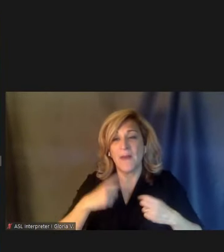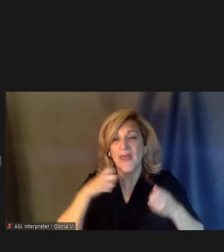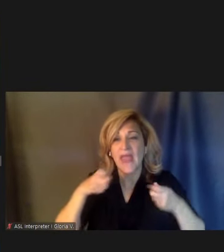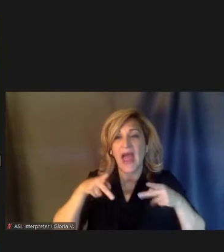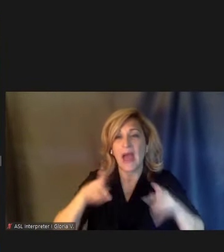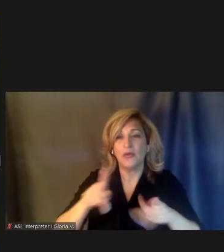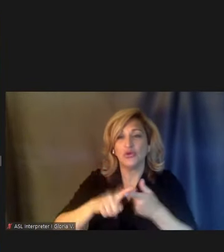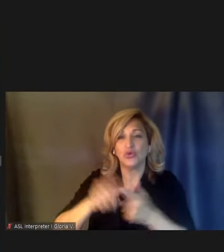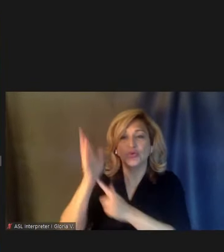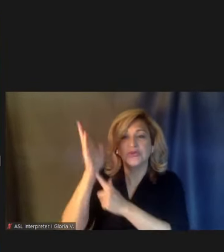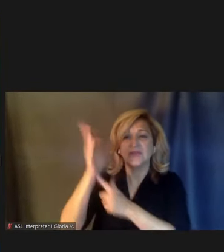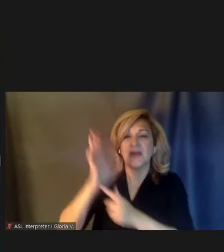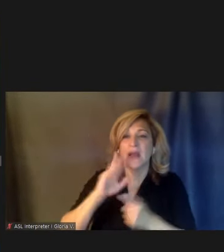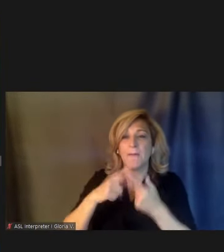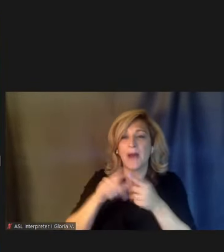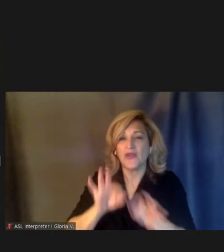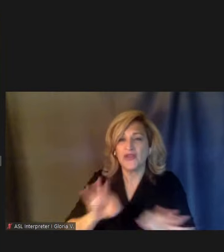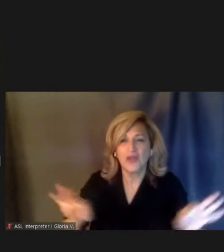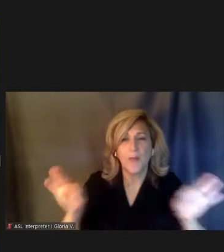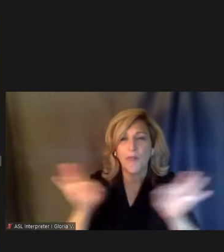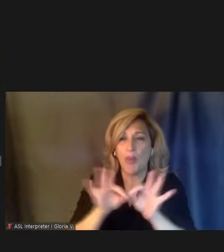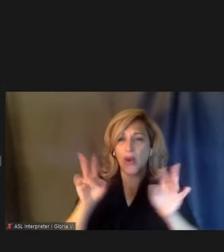speak about this important issue.